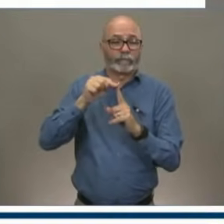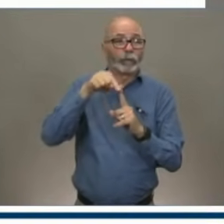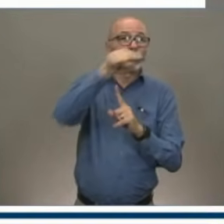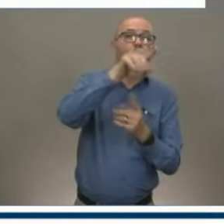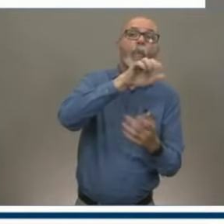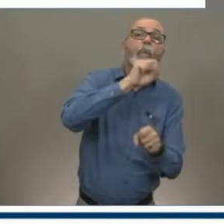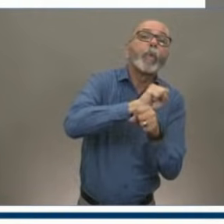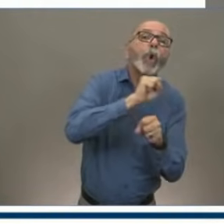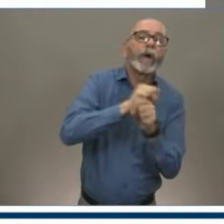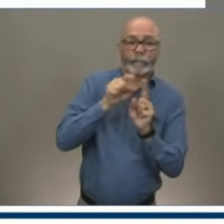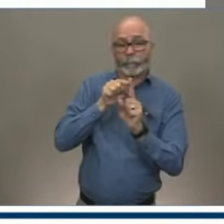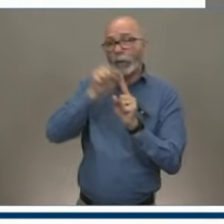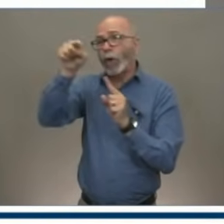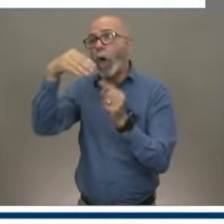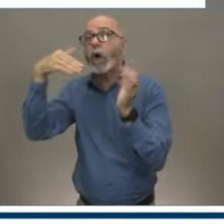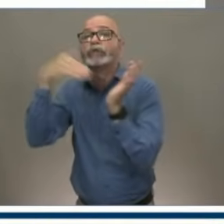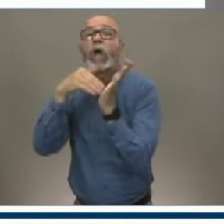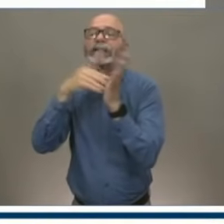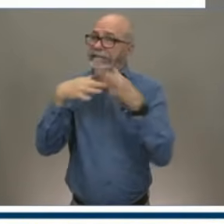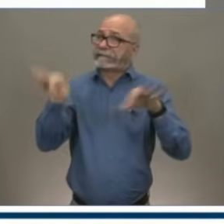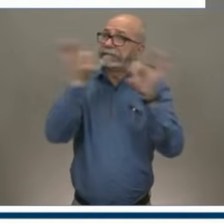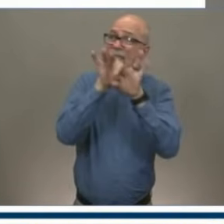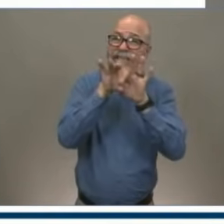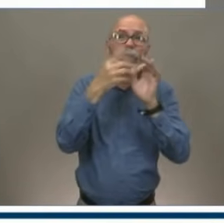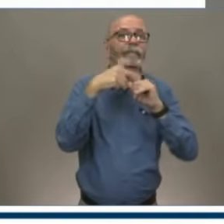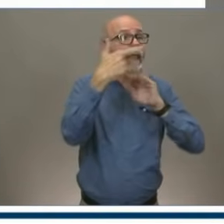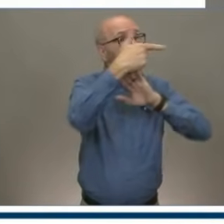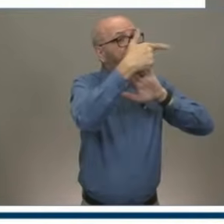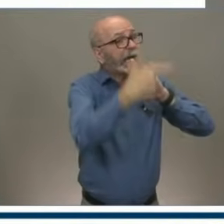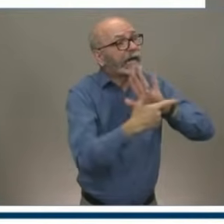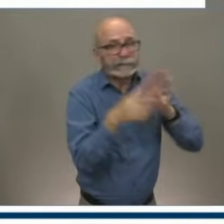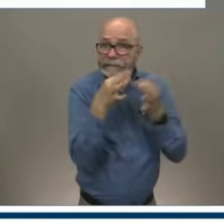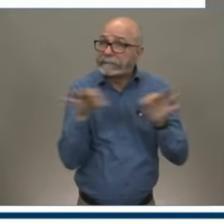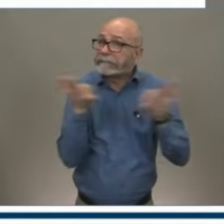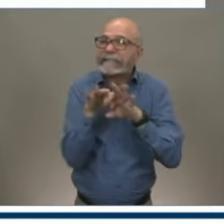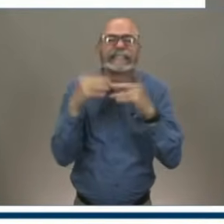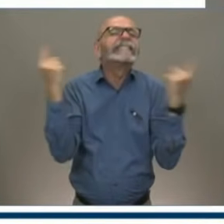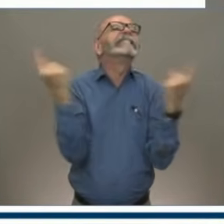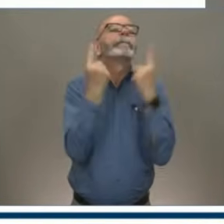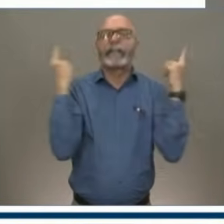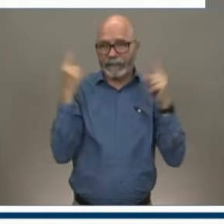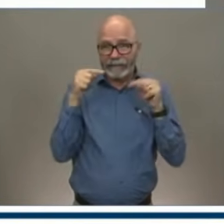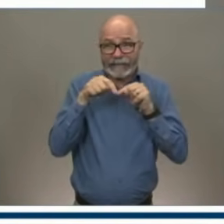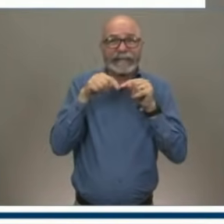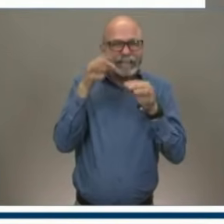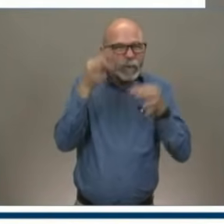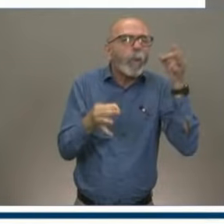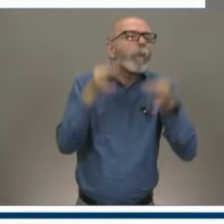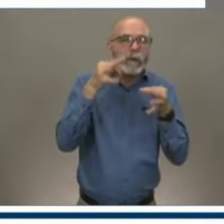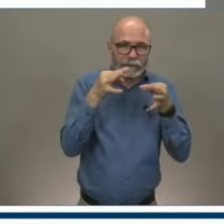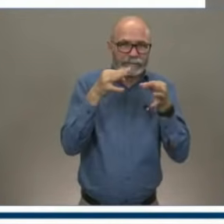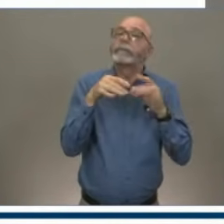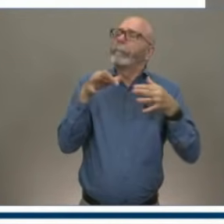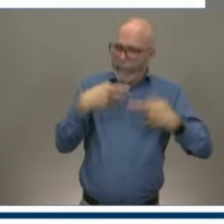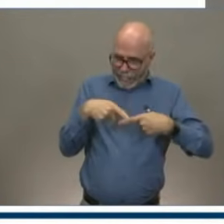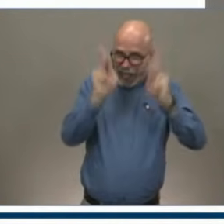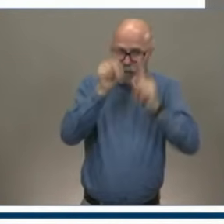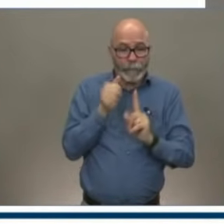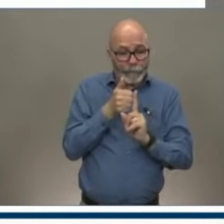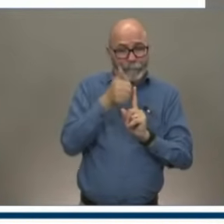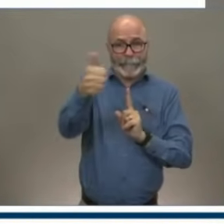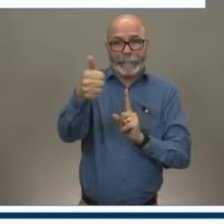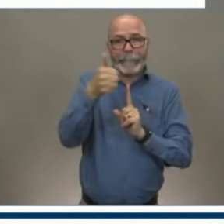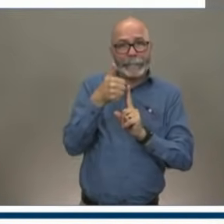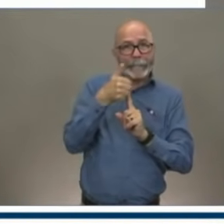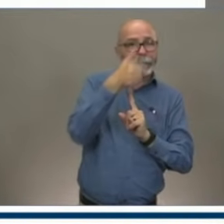for necessary legal reasons such as child custody arrangements, travel is allowed. Any other types of travel that are